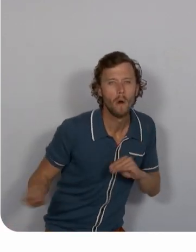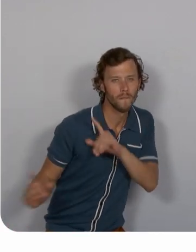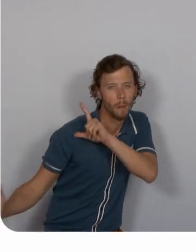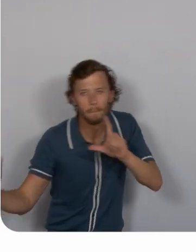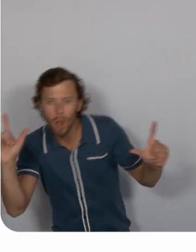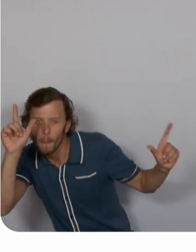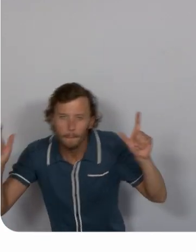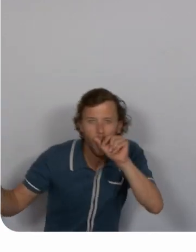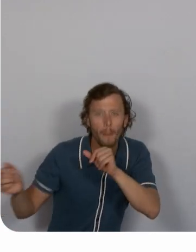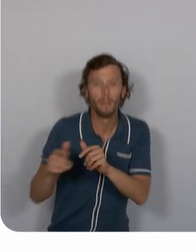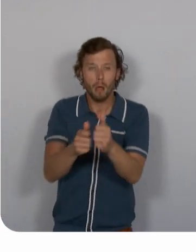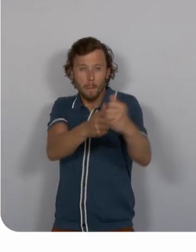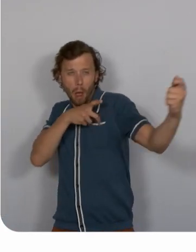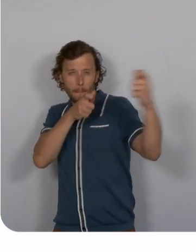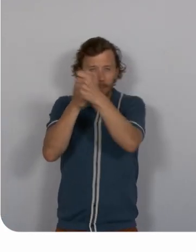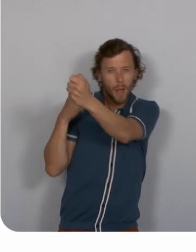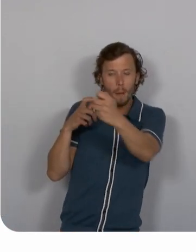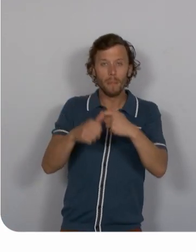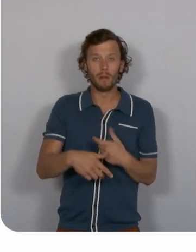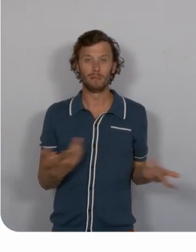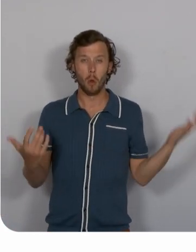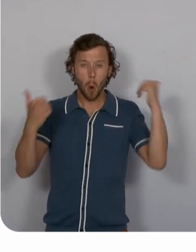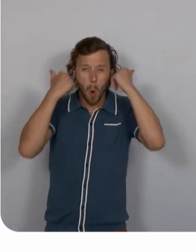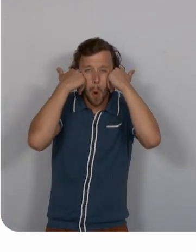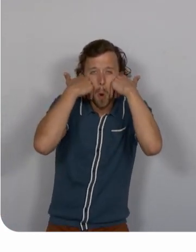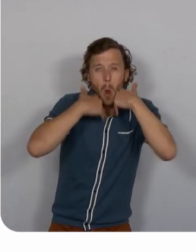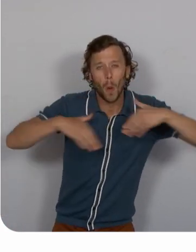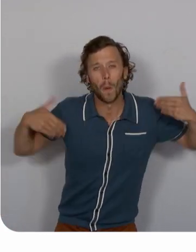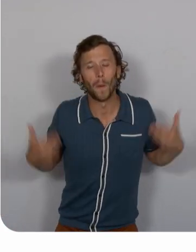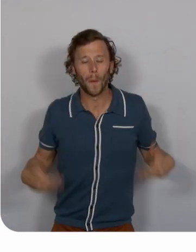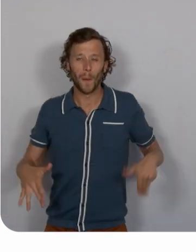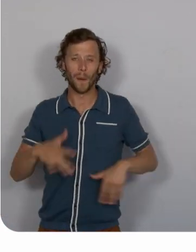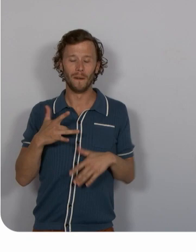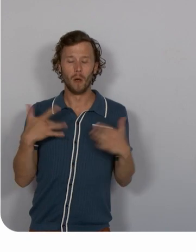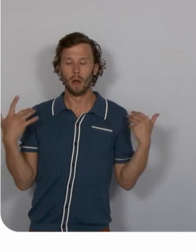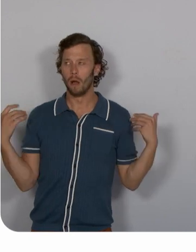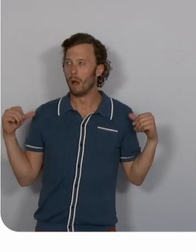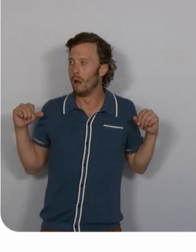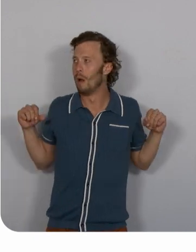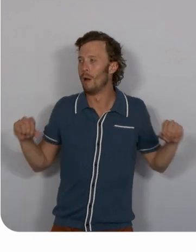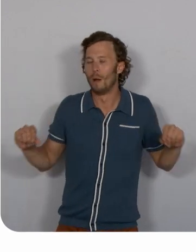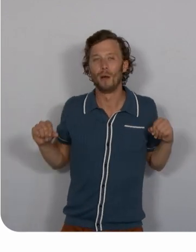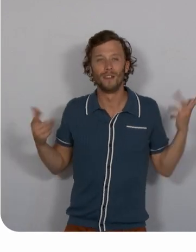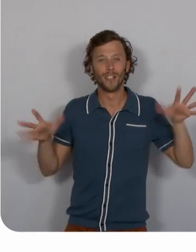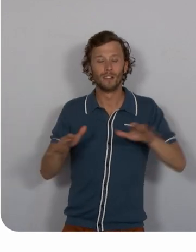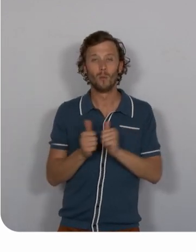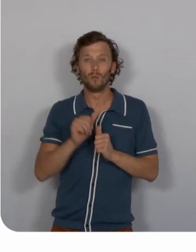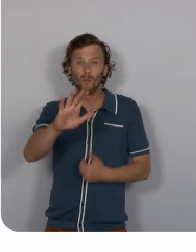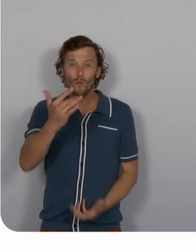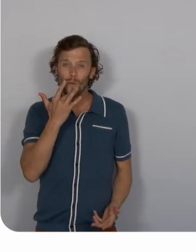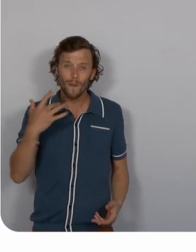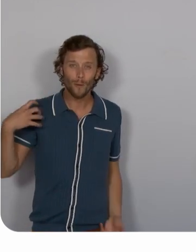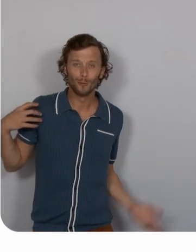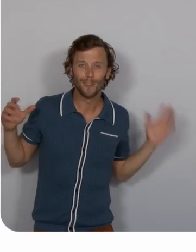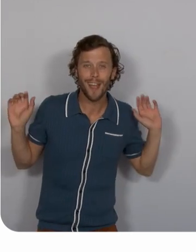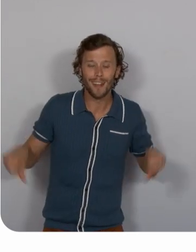while working up a sweat and having fun with your favorite coaches. Quest 3's advanced